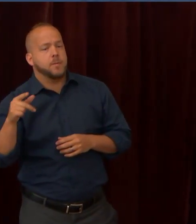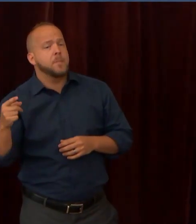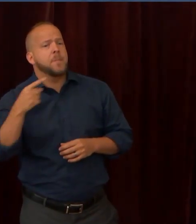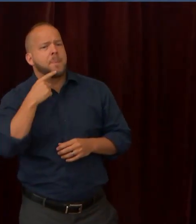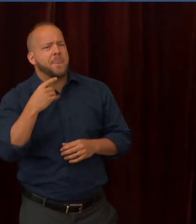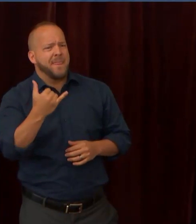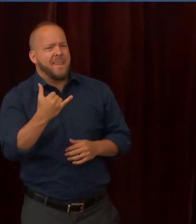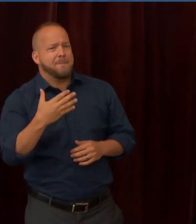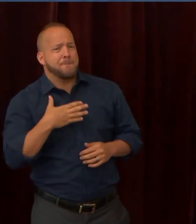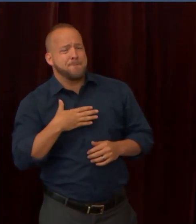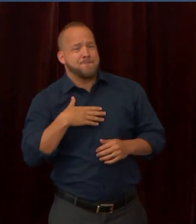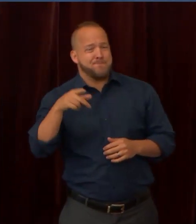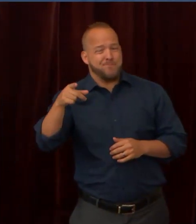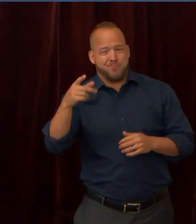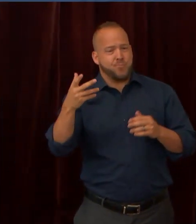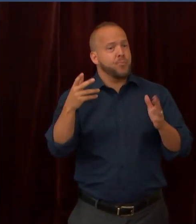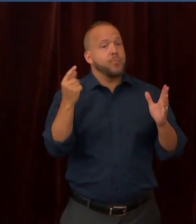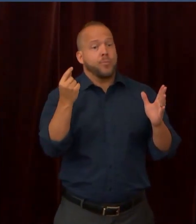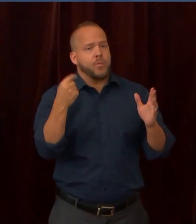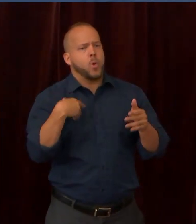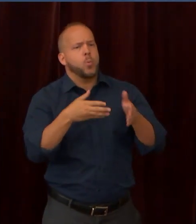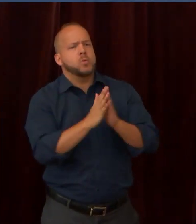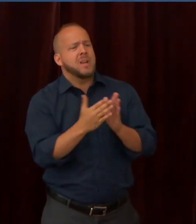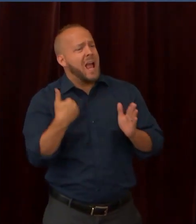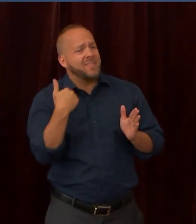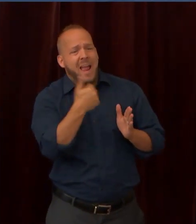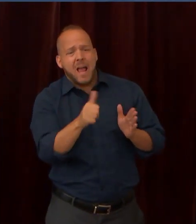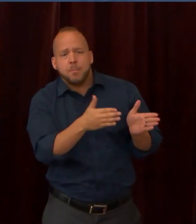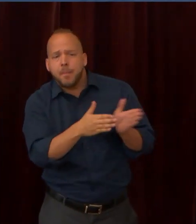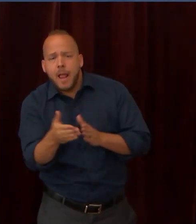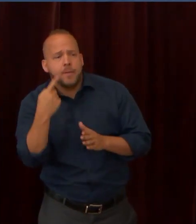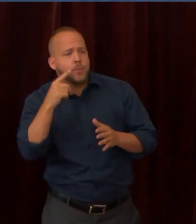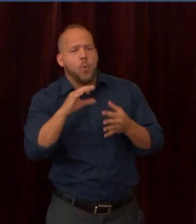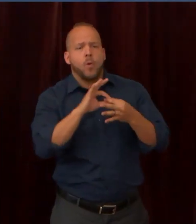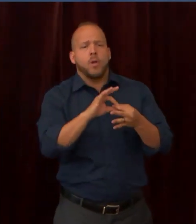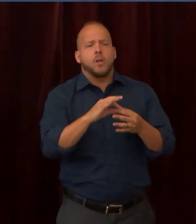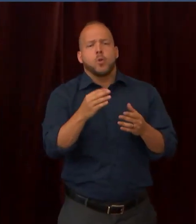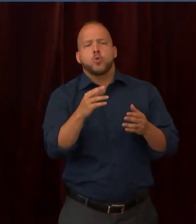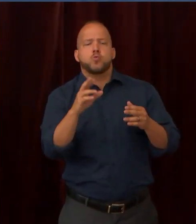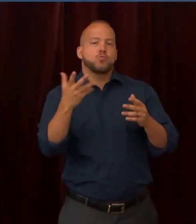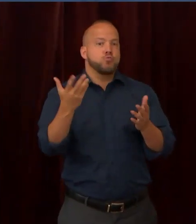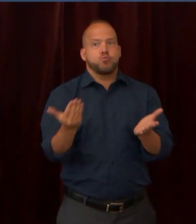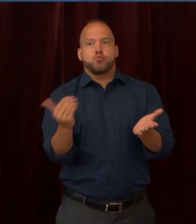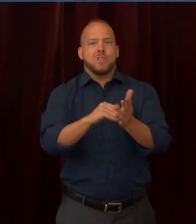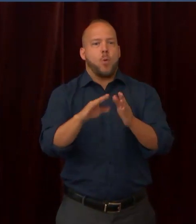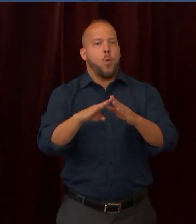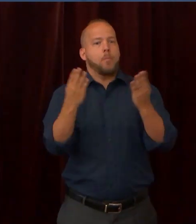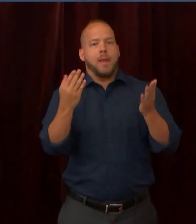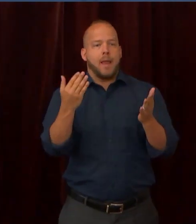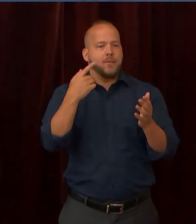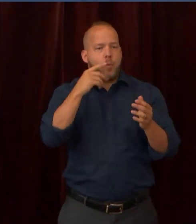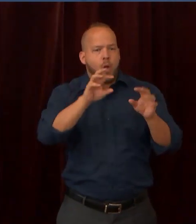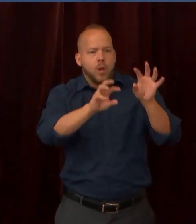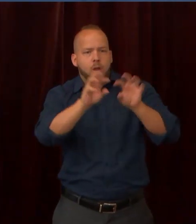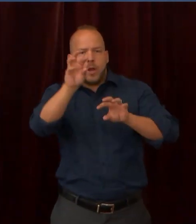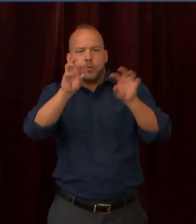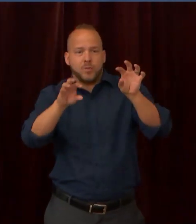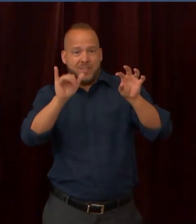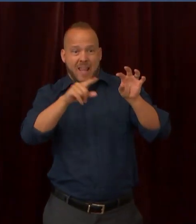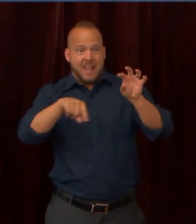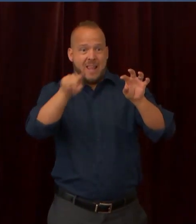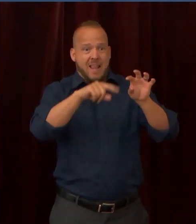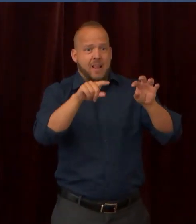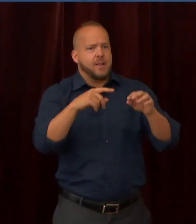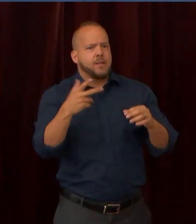to submit plans for how they might reopen their counties that might be different than how the state